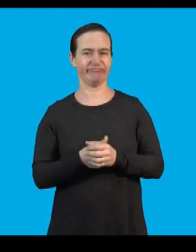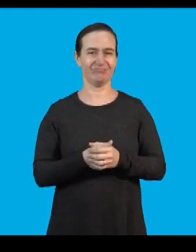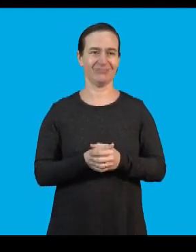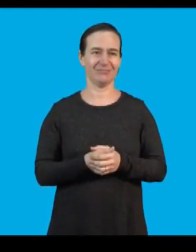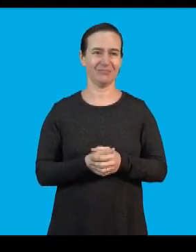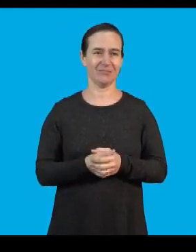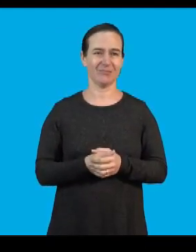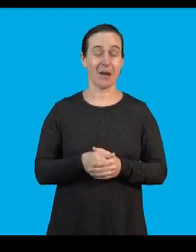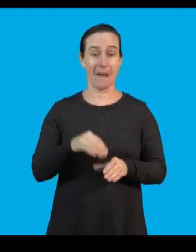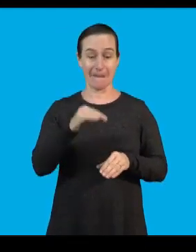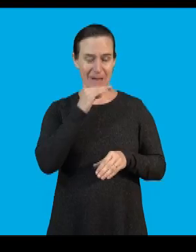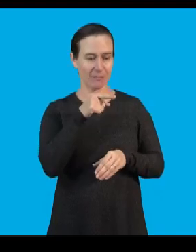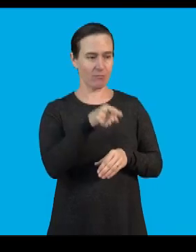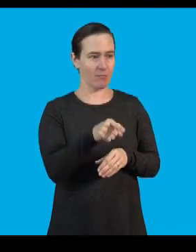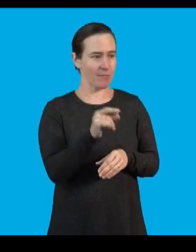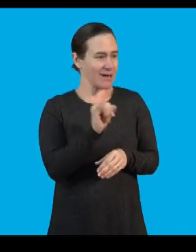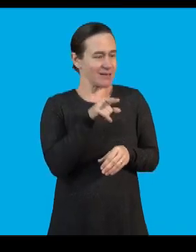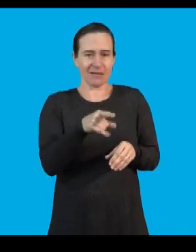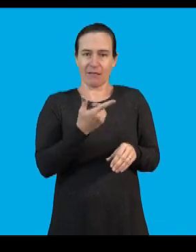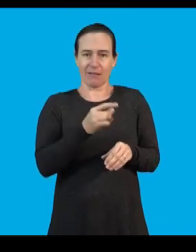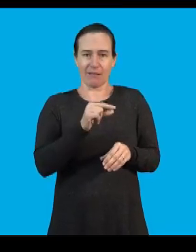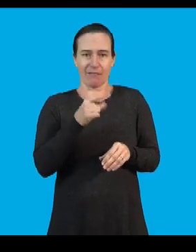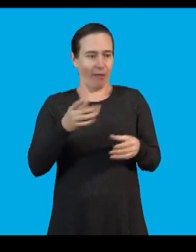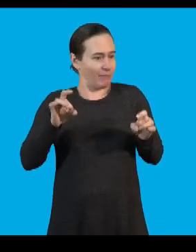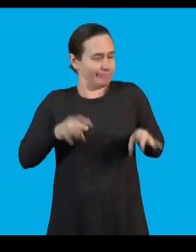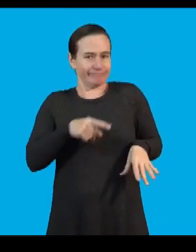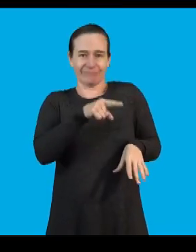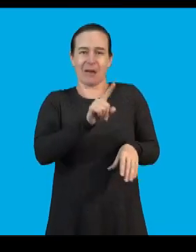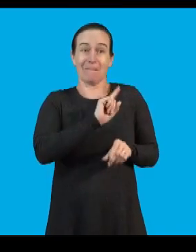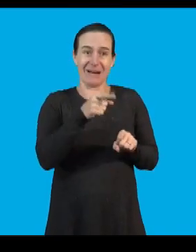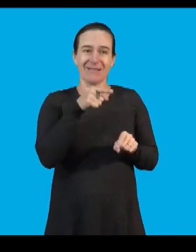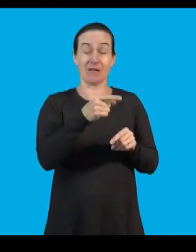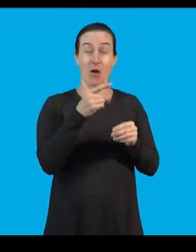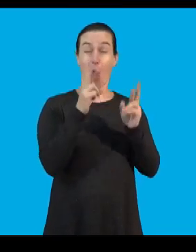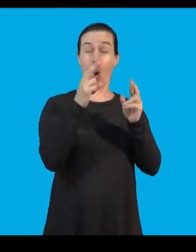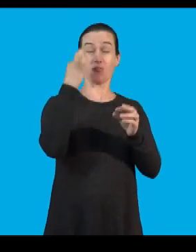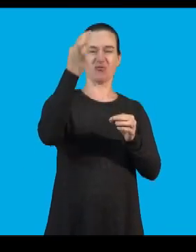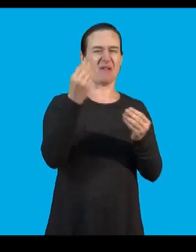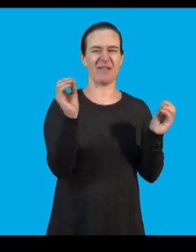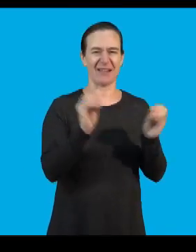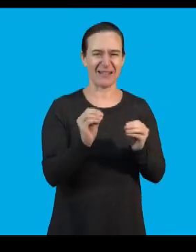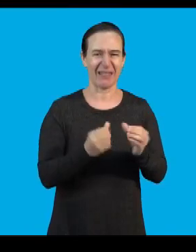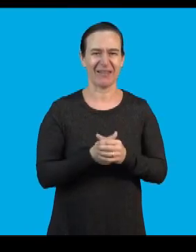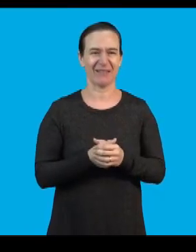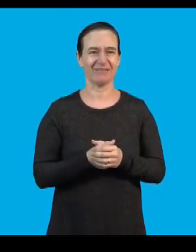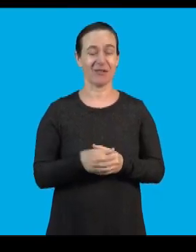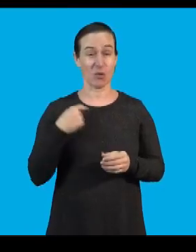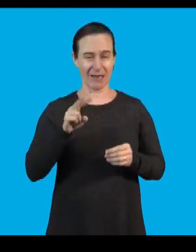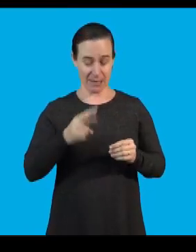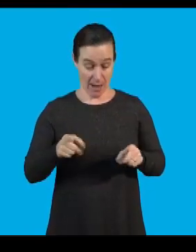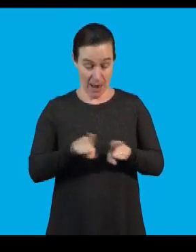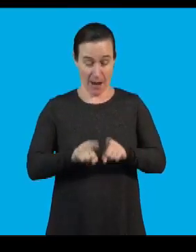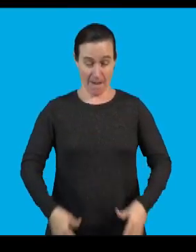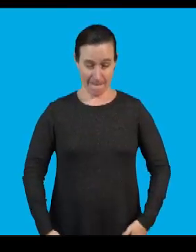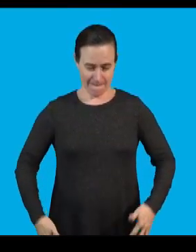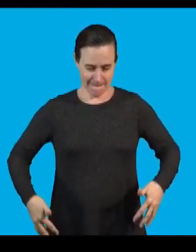abandonment, threatening the hopes and dreams of these innocents. A mended pair of pants still shows its damage,